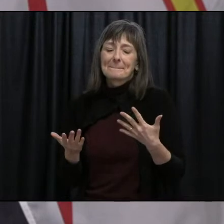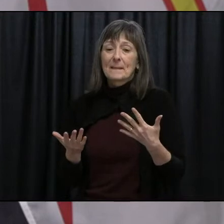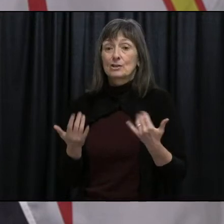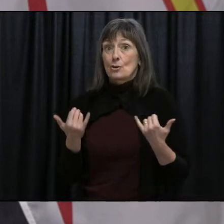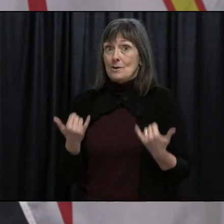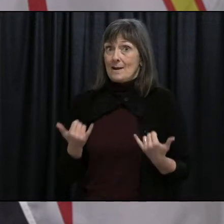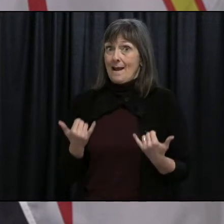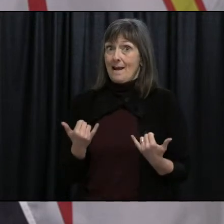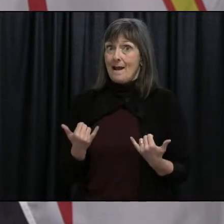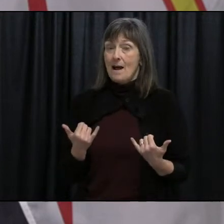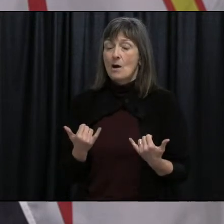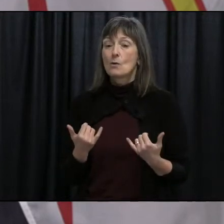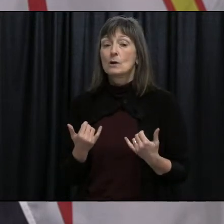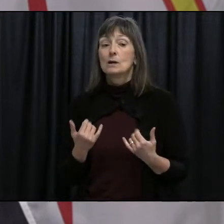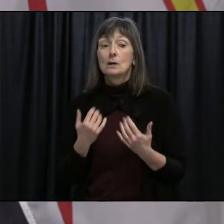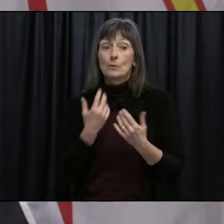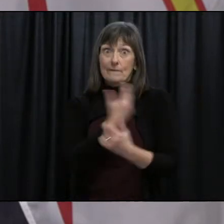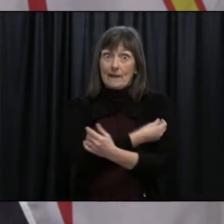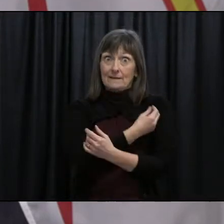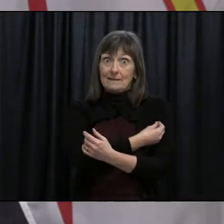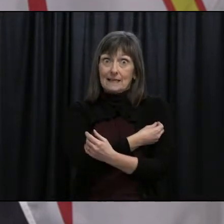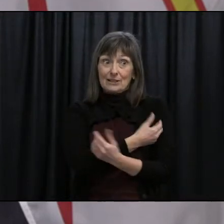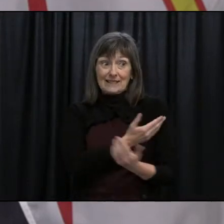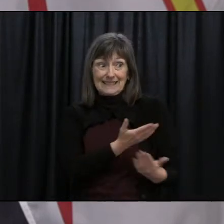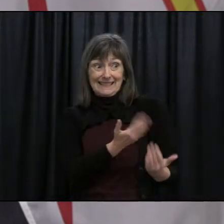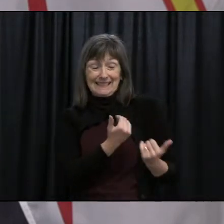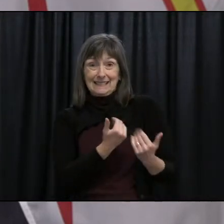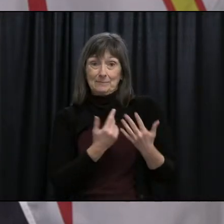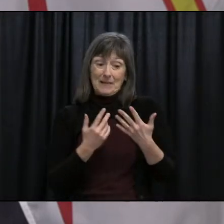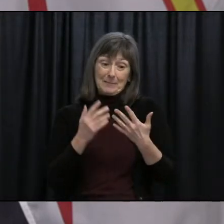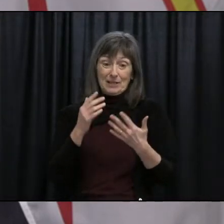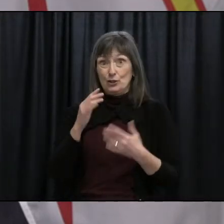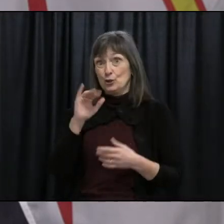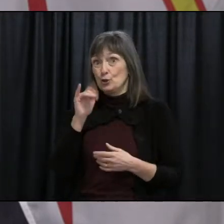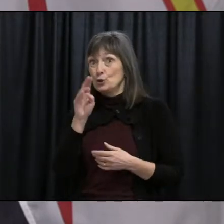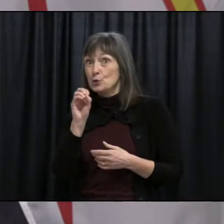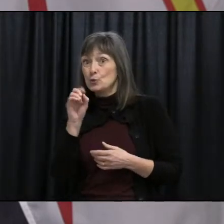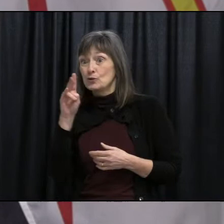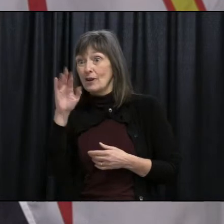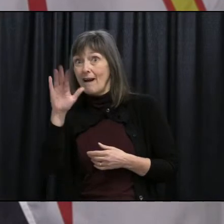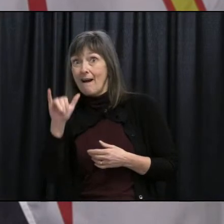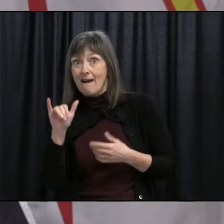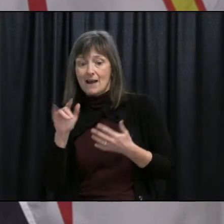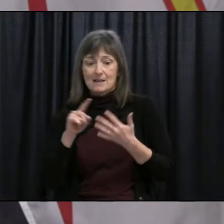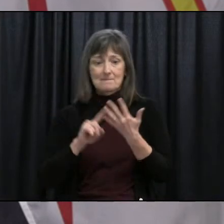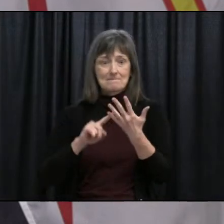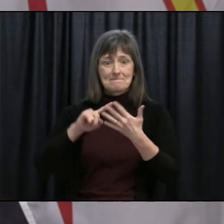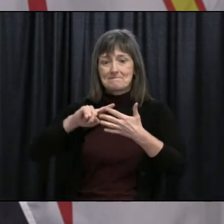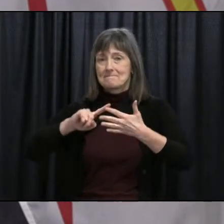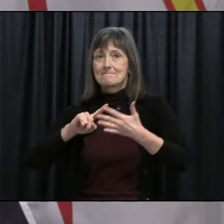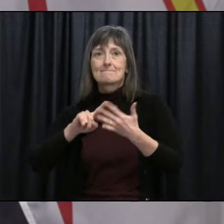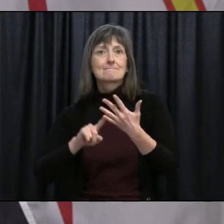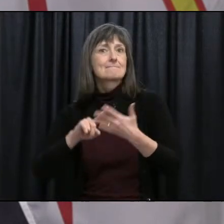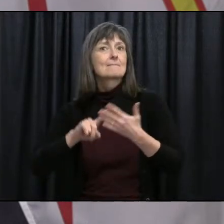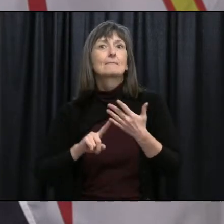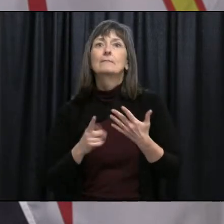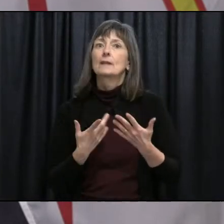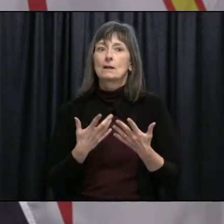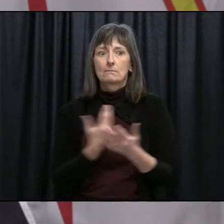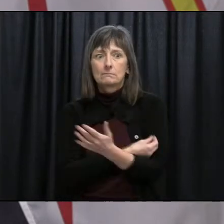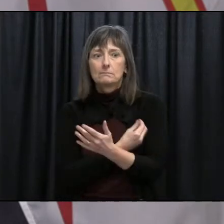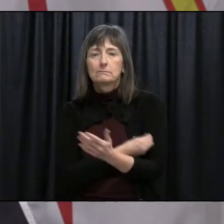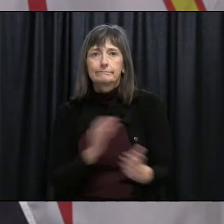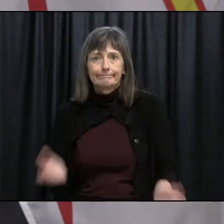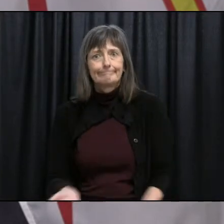try to get as many people vaccinated by the end of June or middle of July as possible, I think we really need